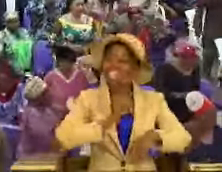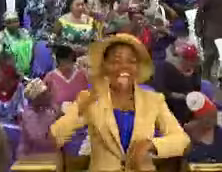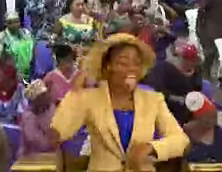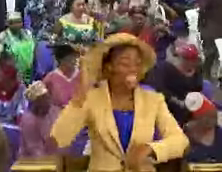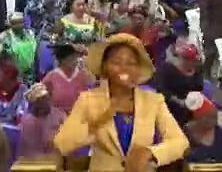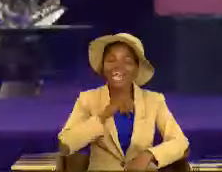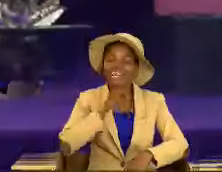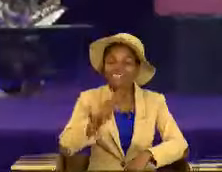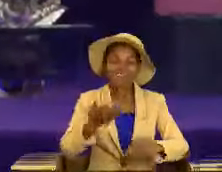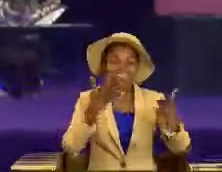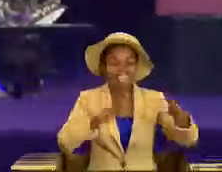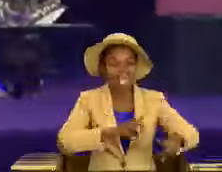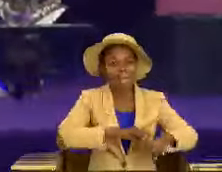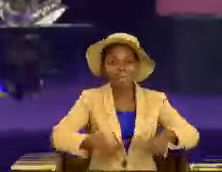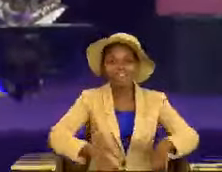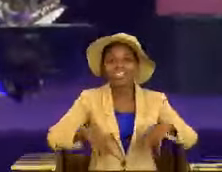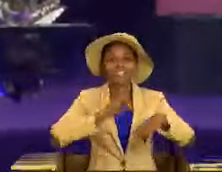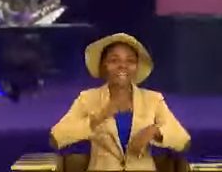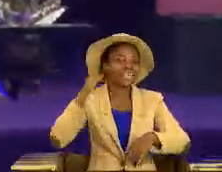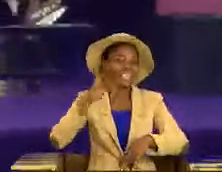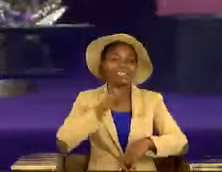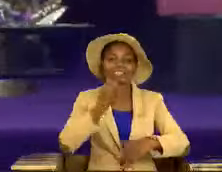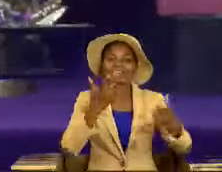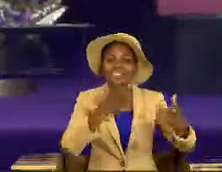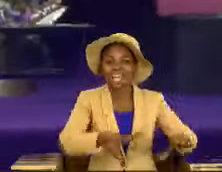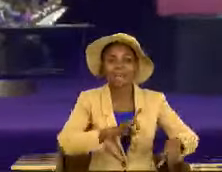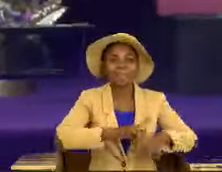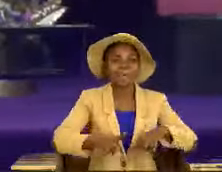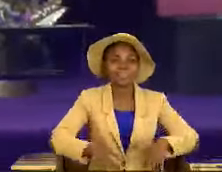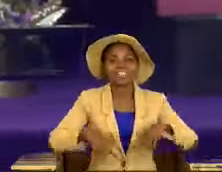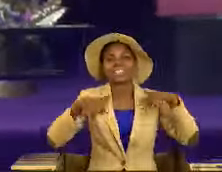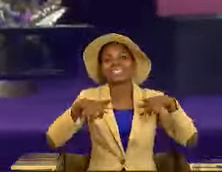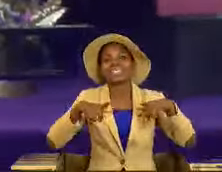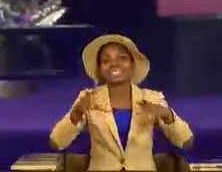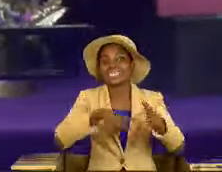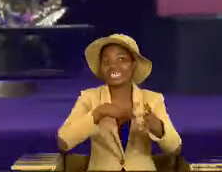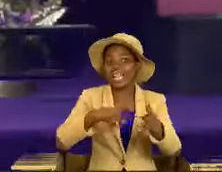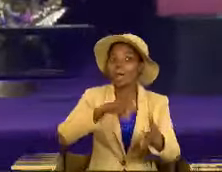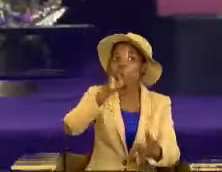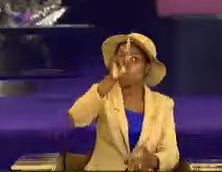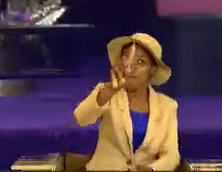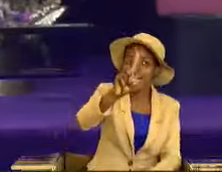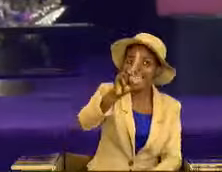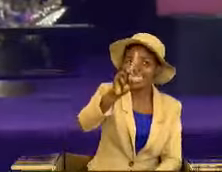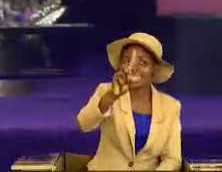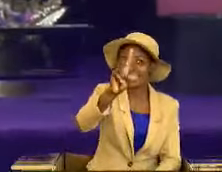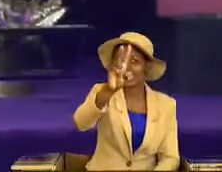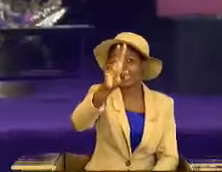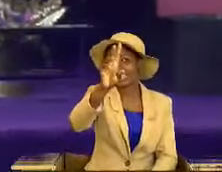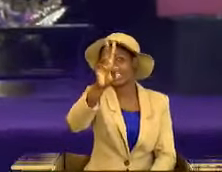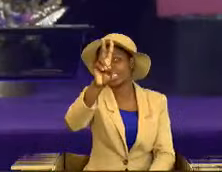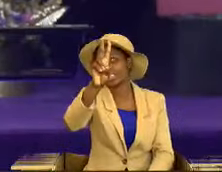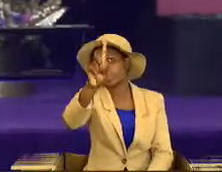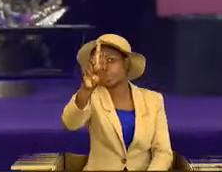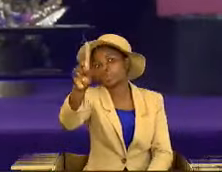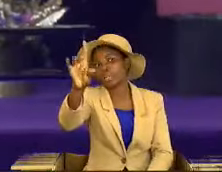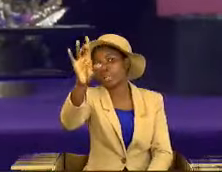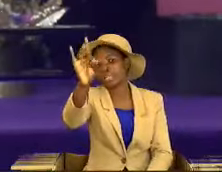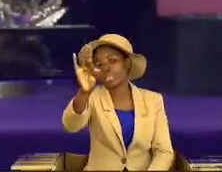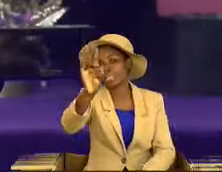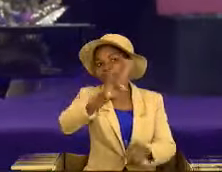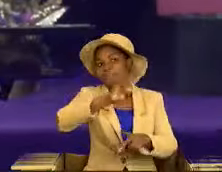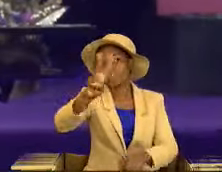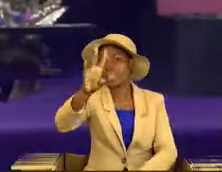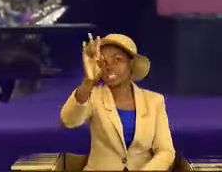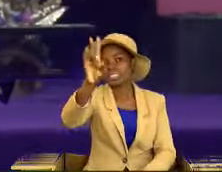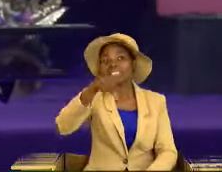times Psalm 118:1 17 says I shall not die but leave to declare the works